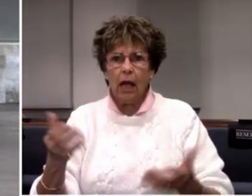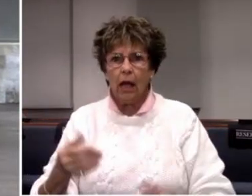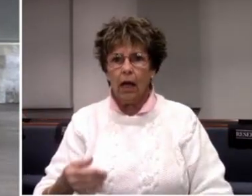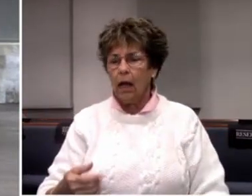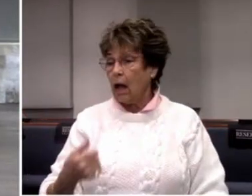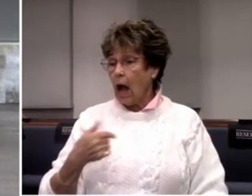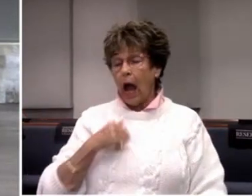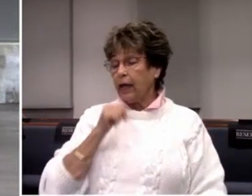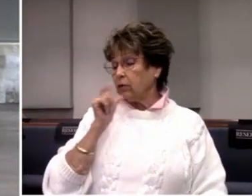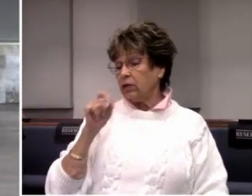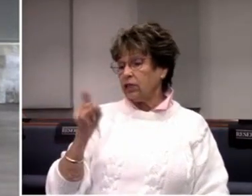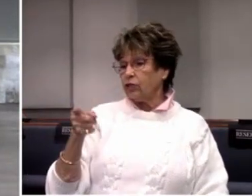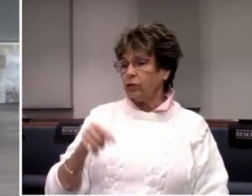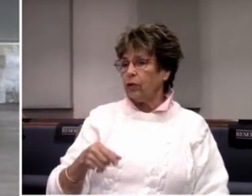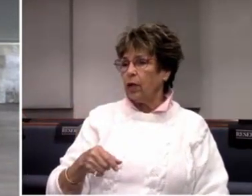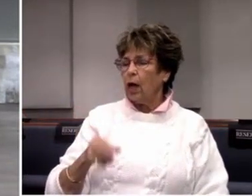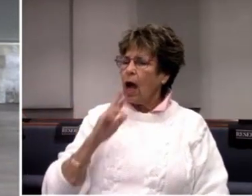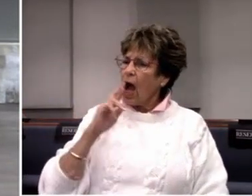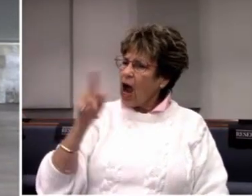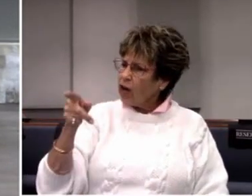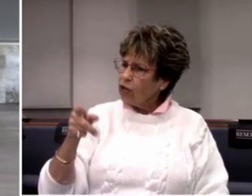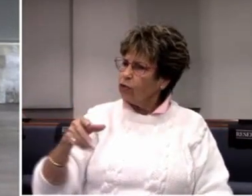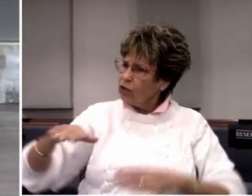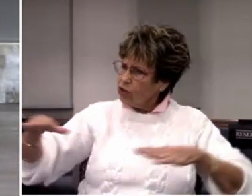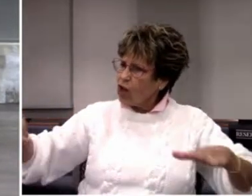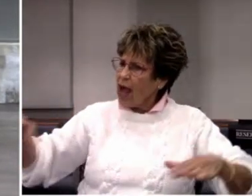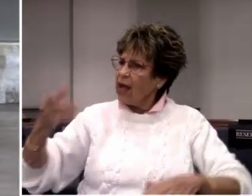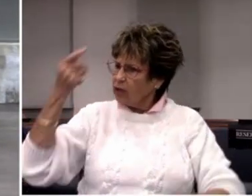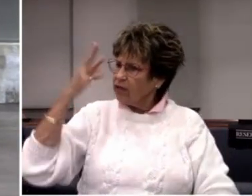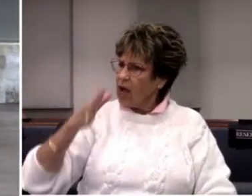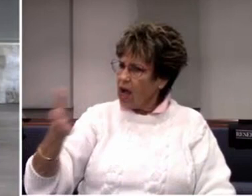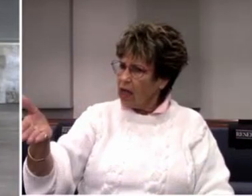to. Are you a child of the living God?